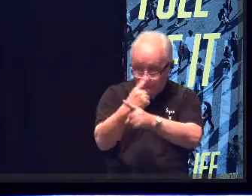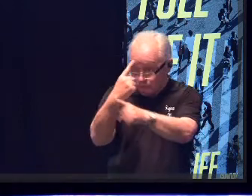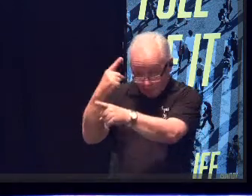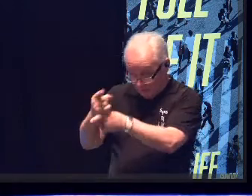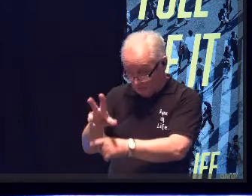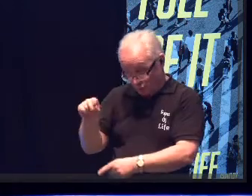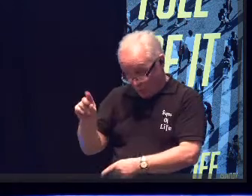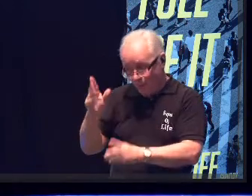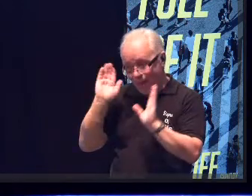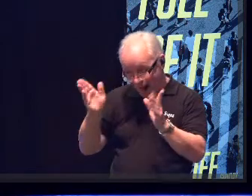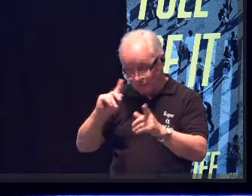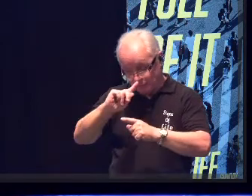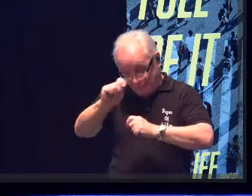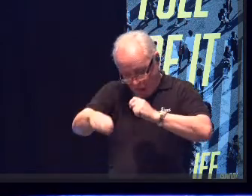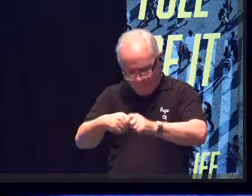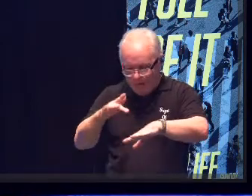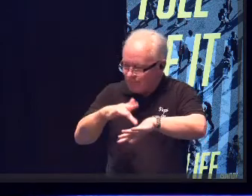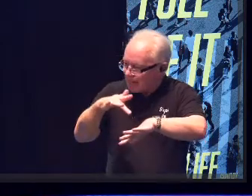effective.